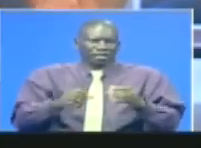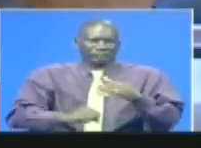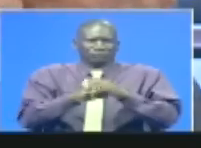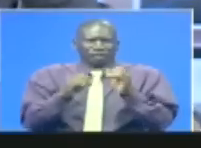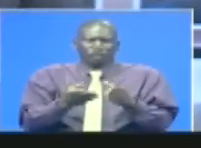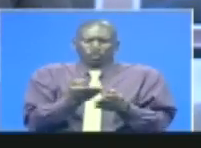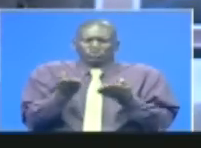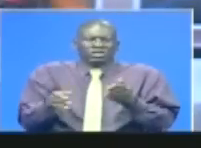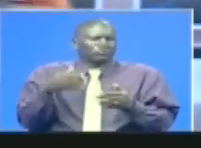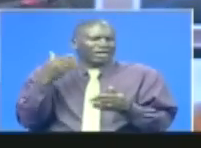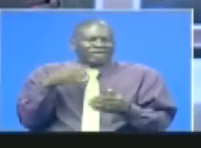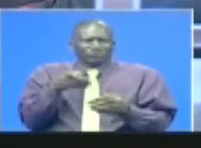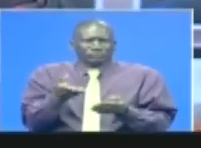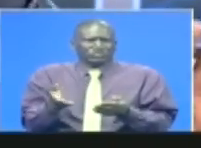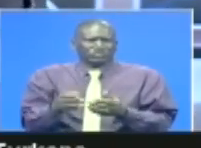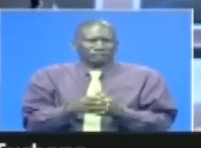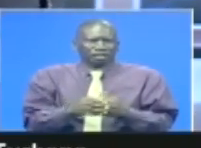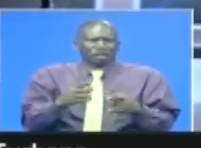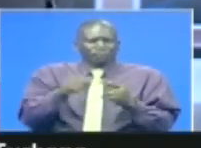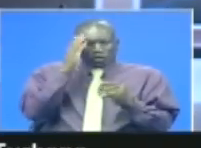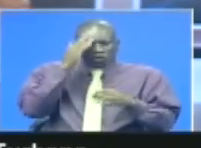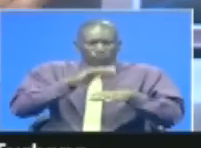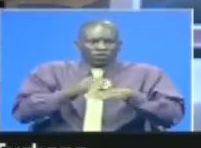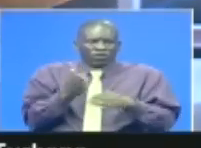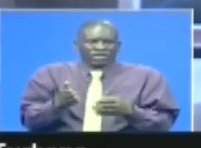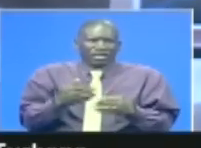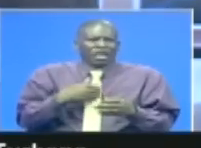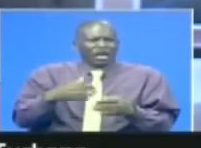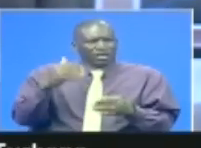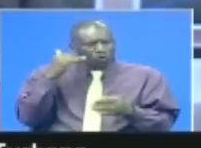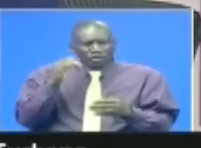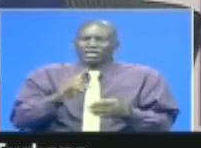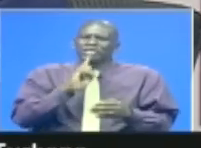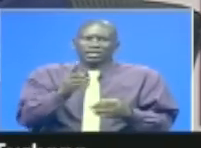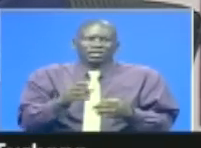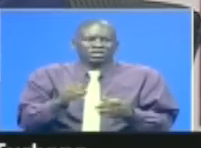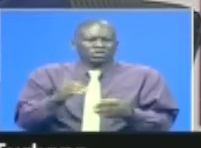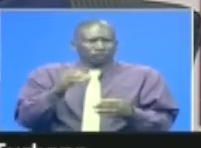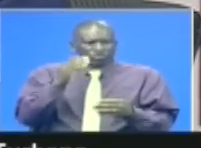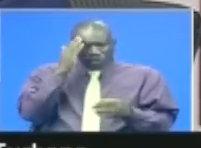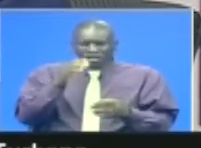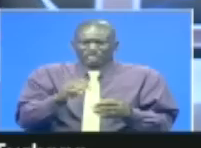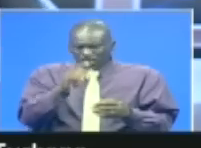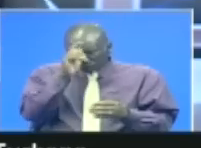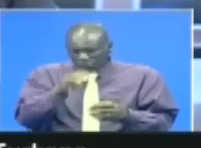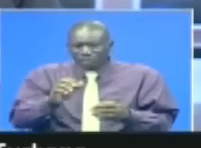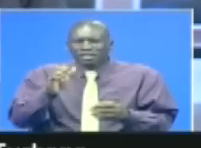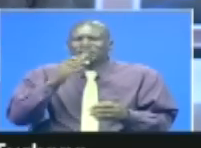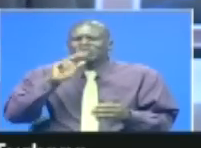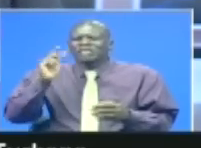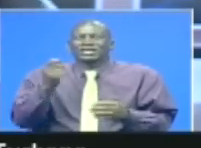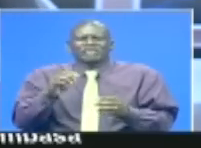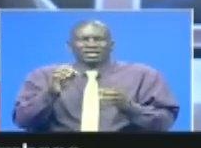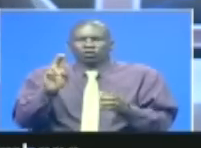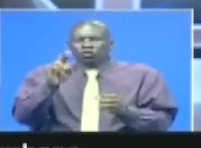things that I don't like. Do you think but you know the good thing, I call him and I tell him. Do you think he disrespects President Kenyatta? Sometimes. All